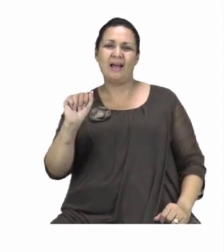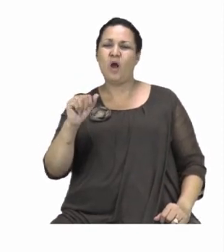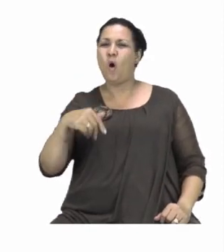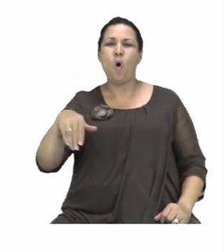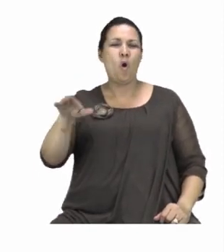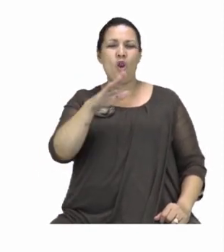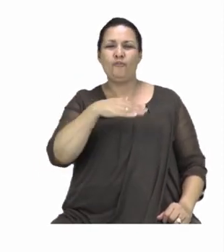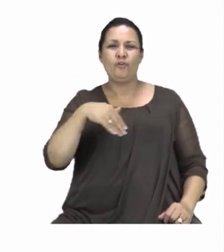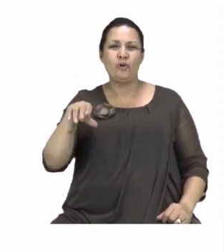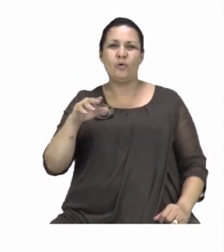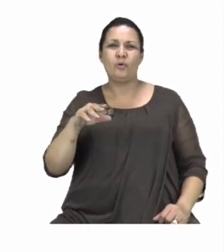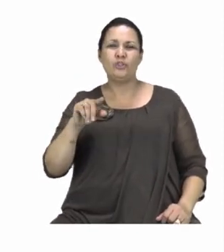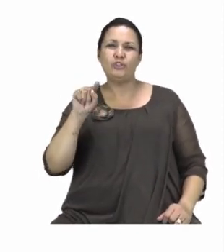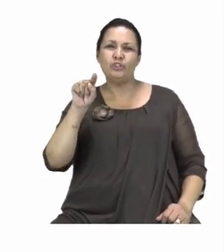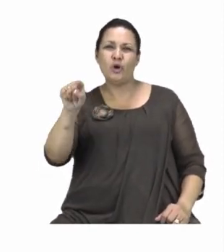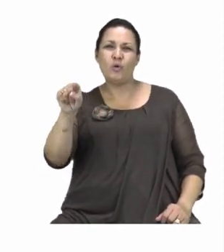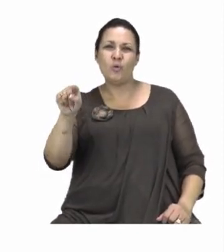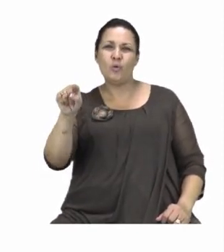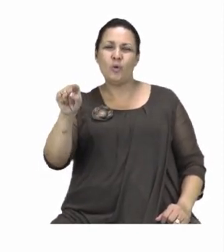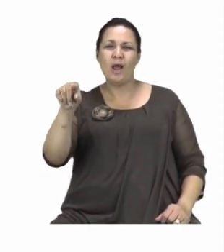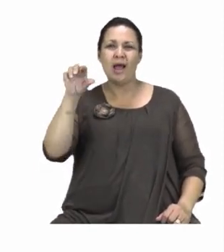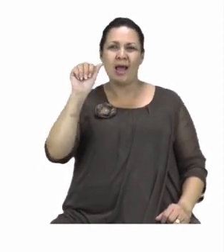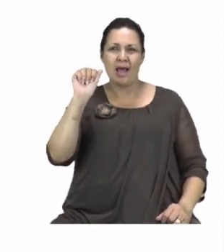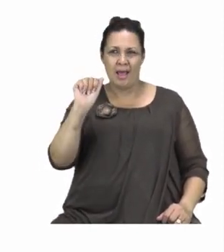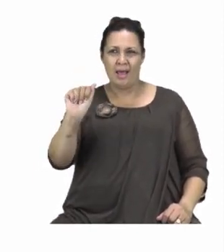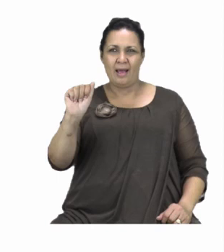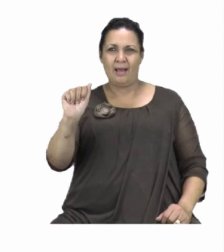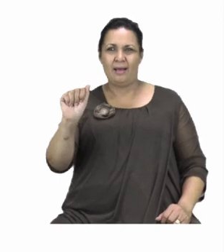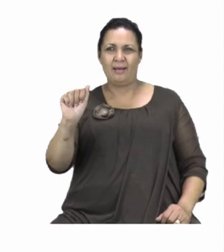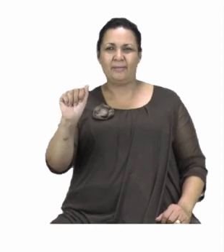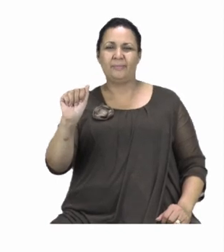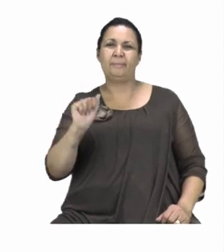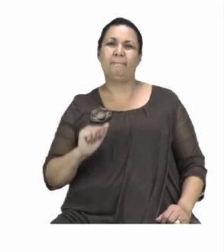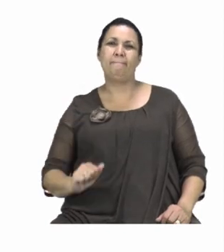Everyone, let us point to the word a.